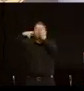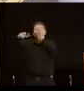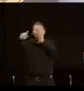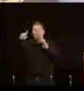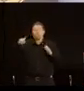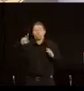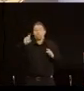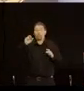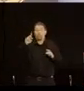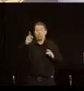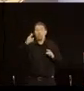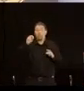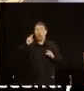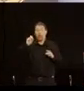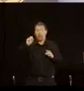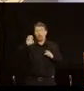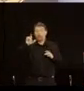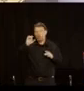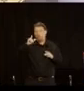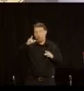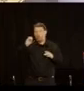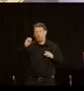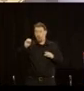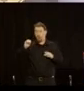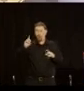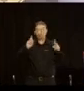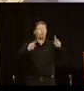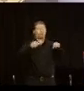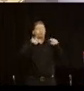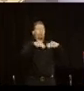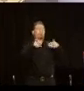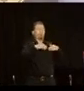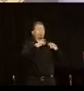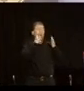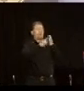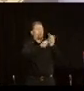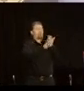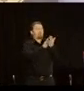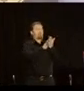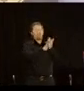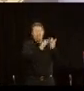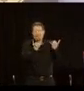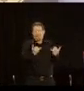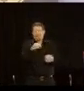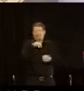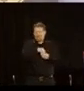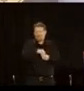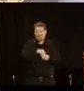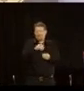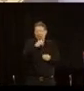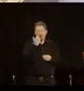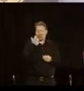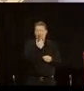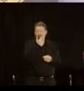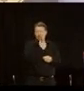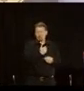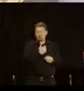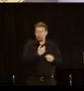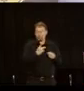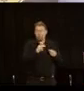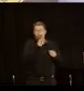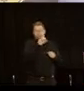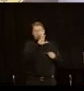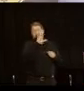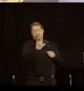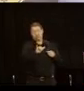the restaurant, and it received rave reviews, and now it is residing in the restaurant waiting area along with a photo of